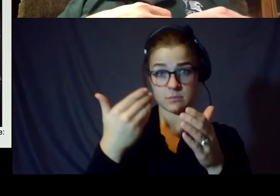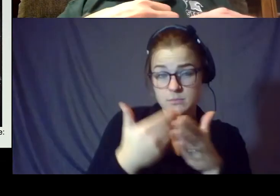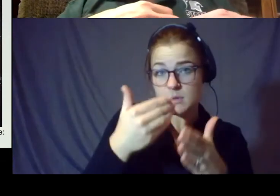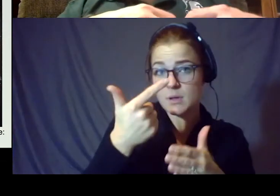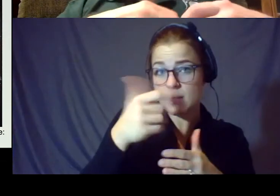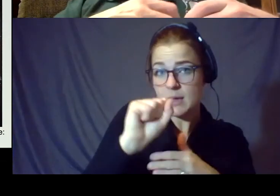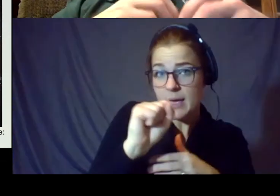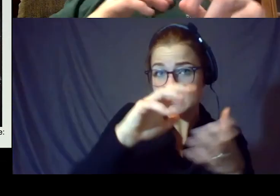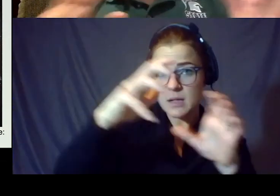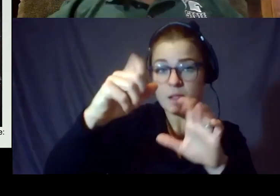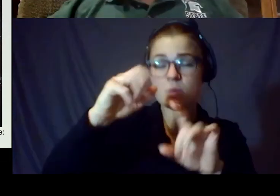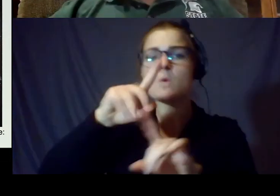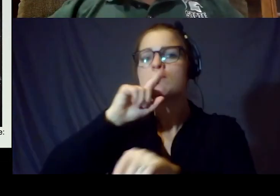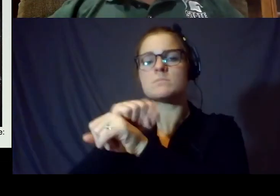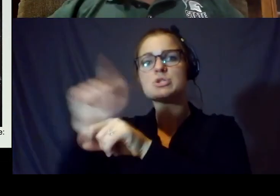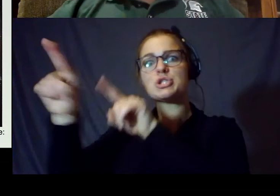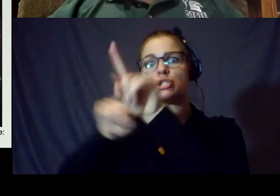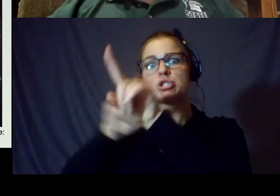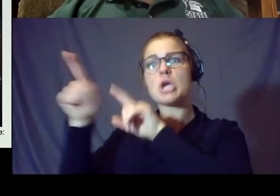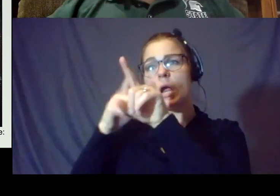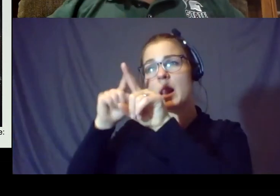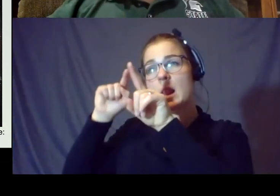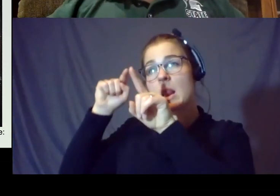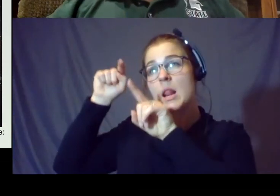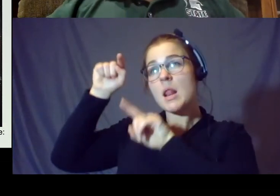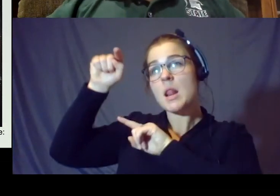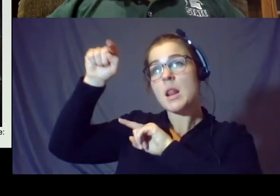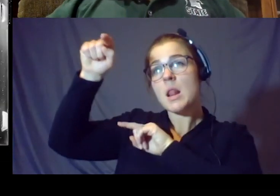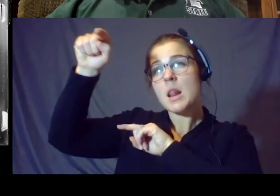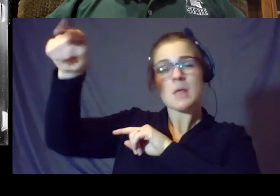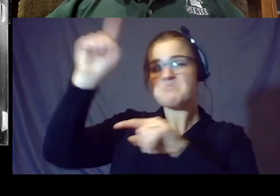or are they stars at an unimaginable distance?